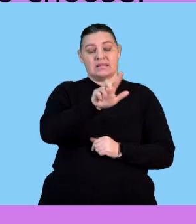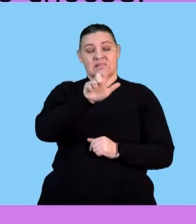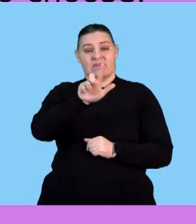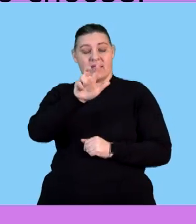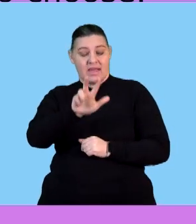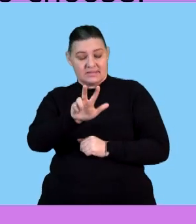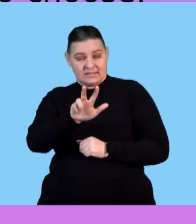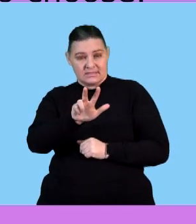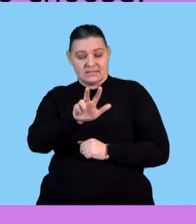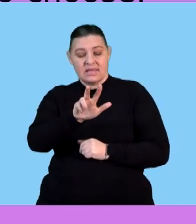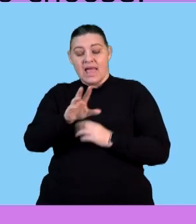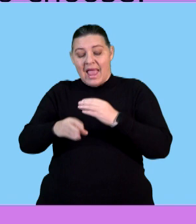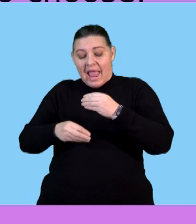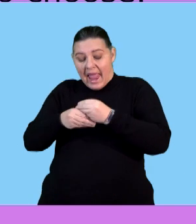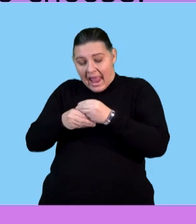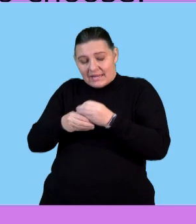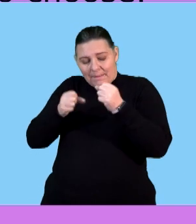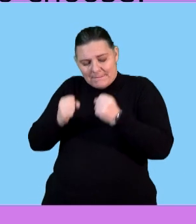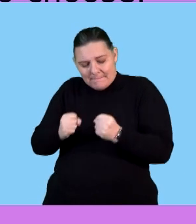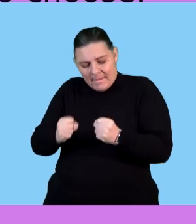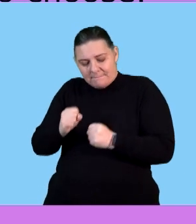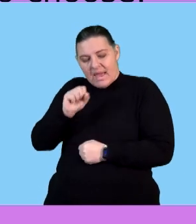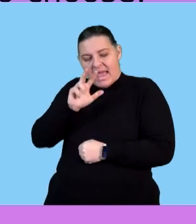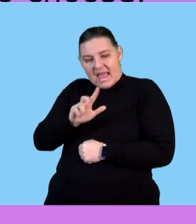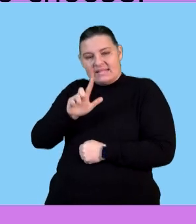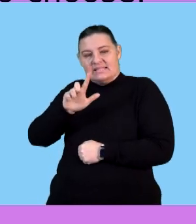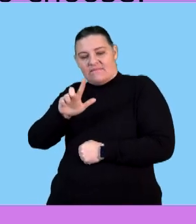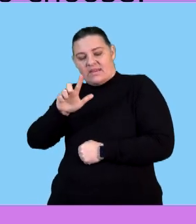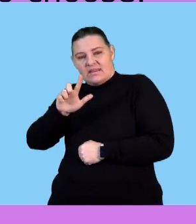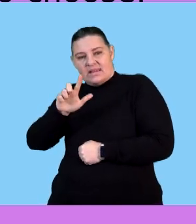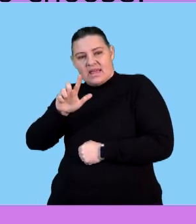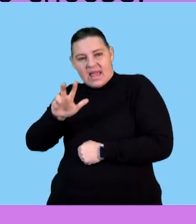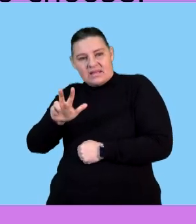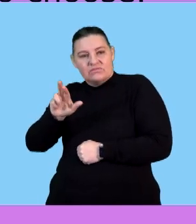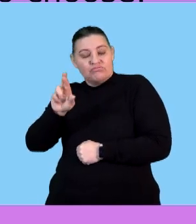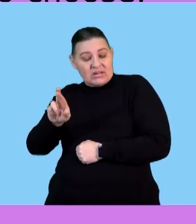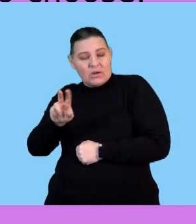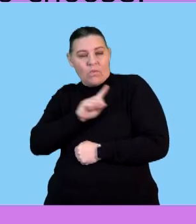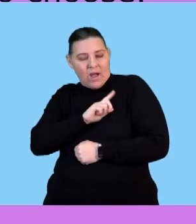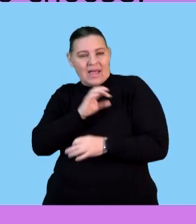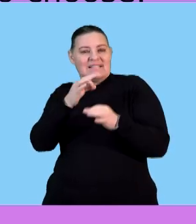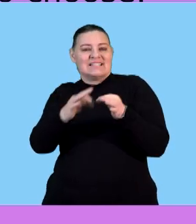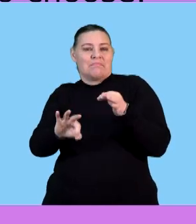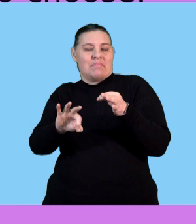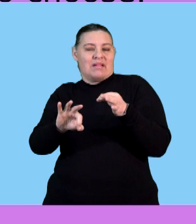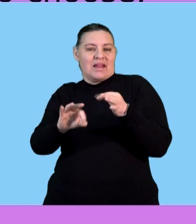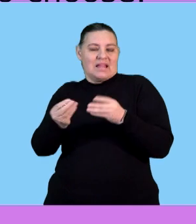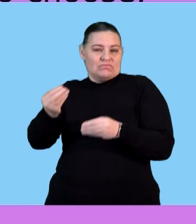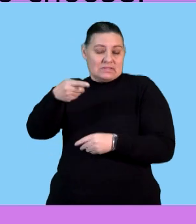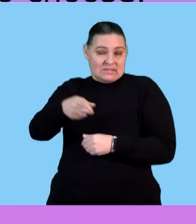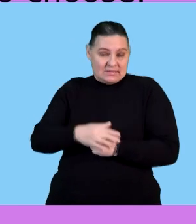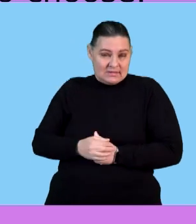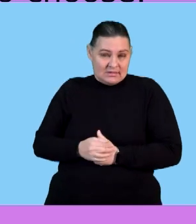12,878 Rand. Again, we will add on 878 Rand because we are dealing with simple interest.